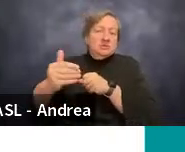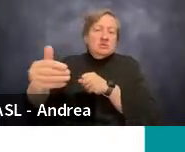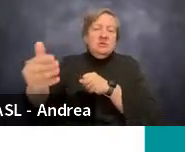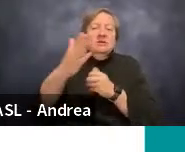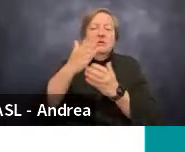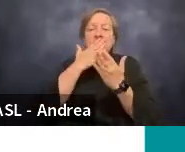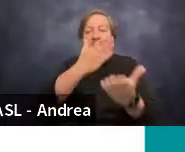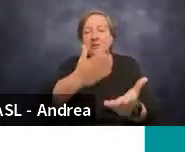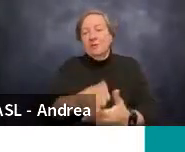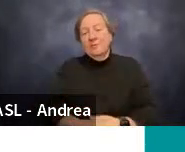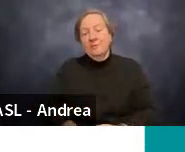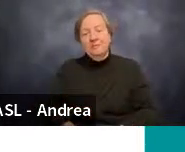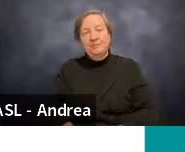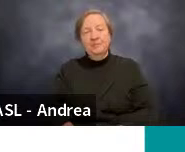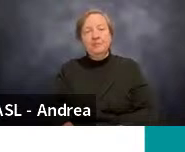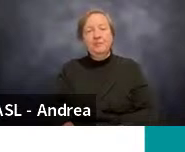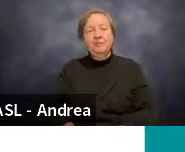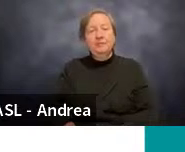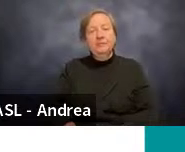Thank you.